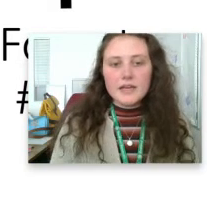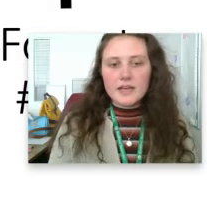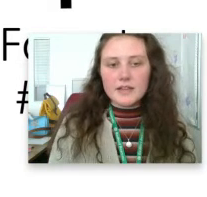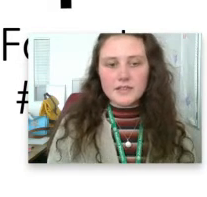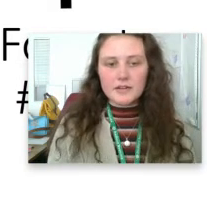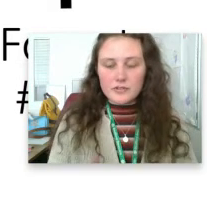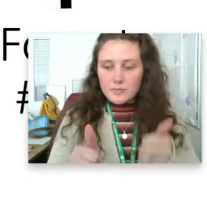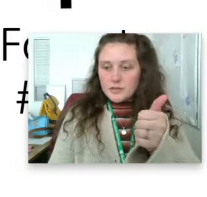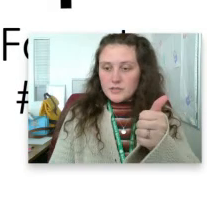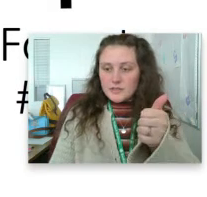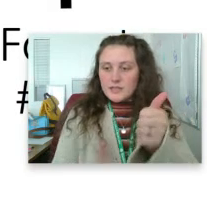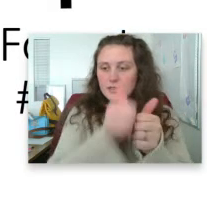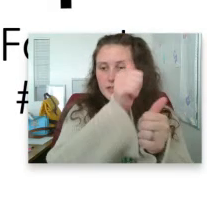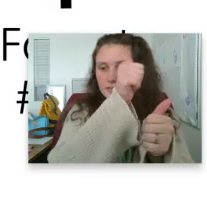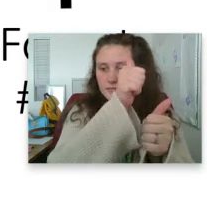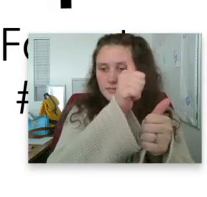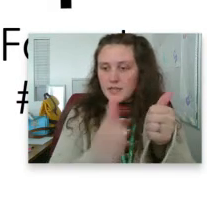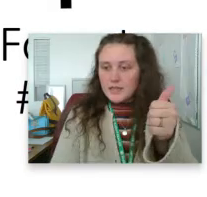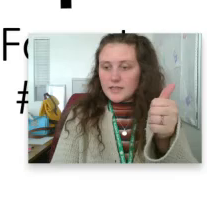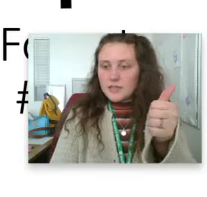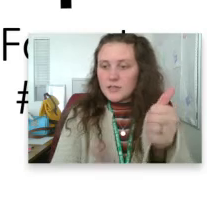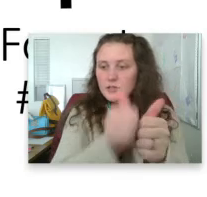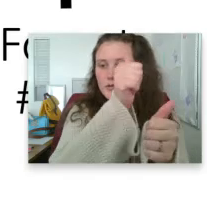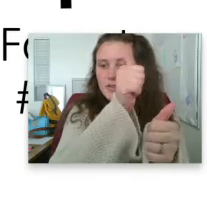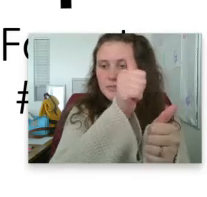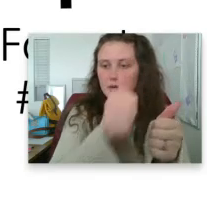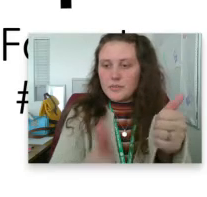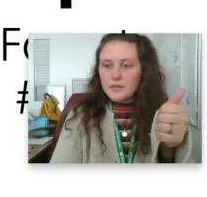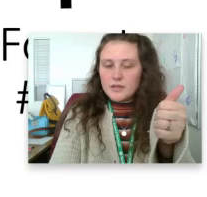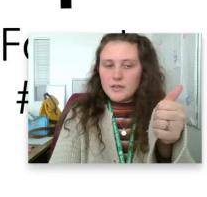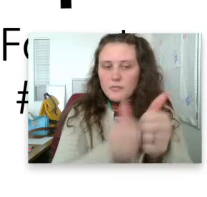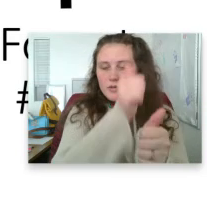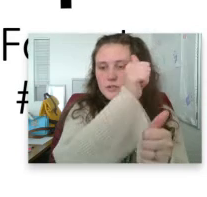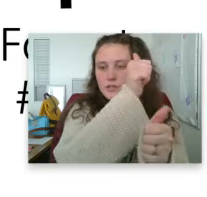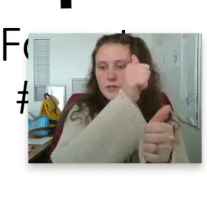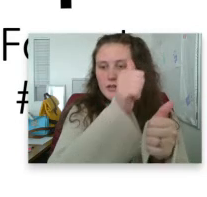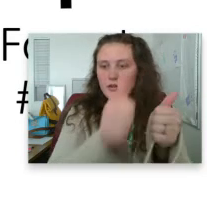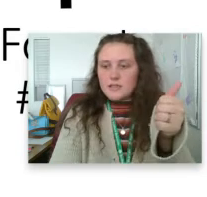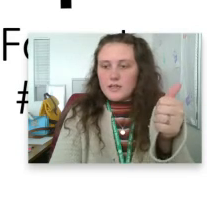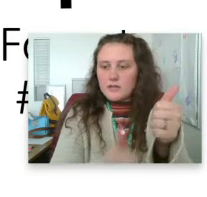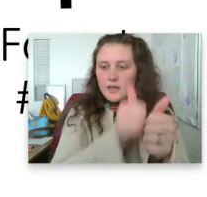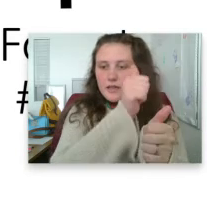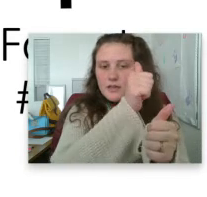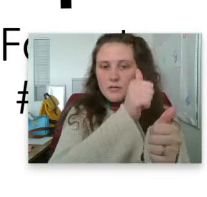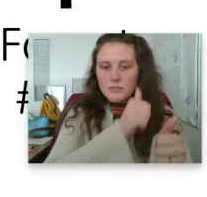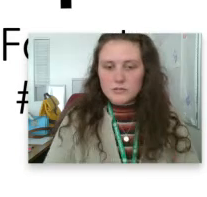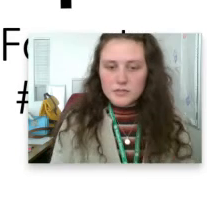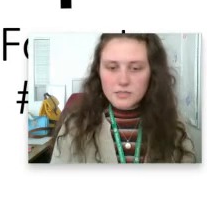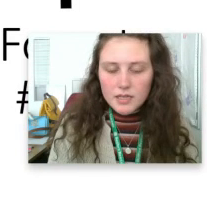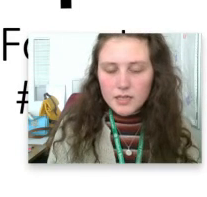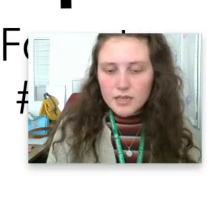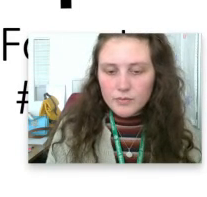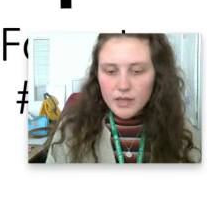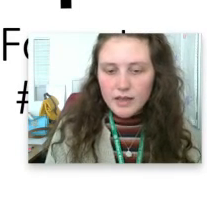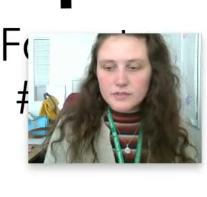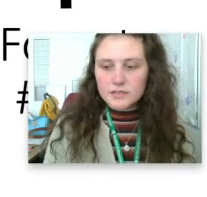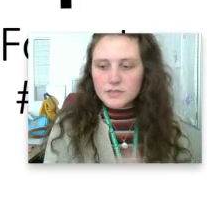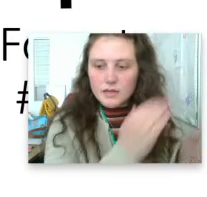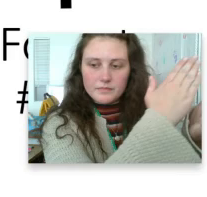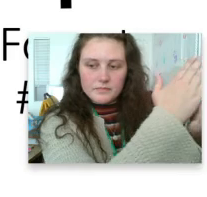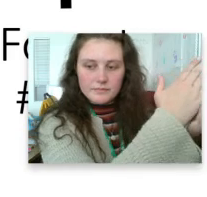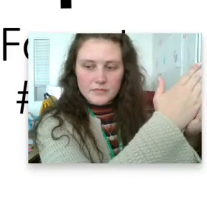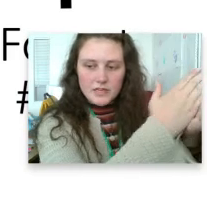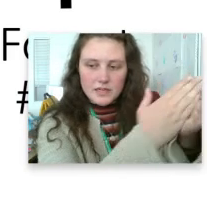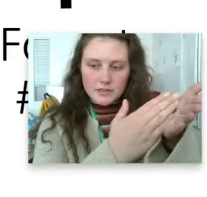okay? Then the sign for most looks like this, kind of like two thumbs up, one's going across the other, okay? Most. Then we